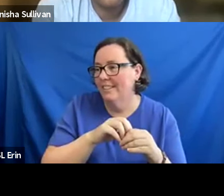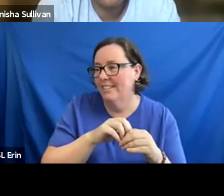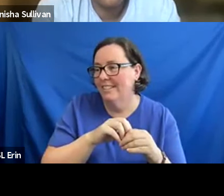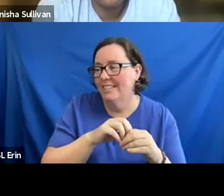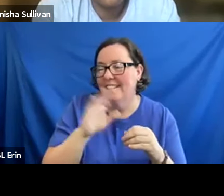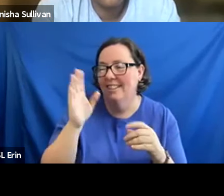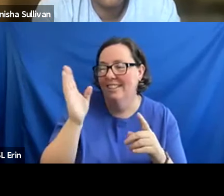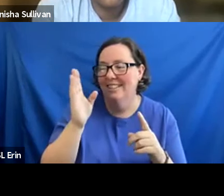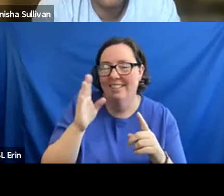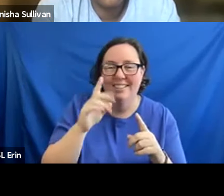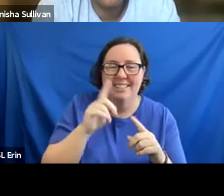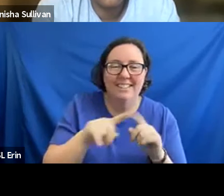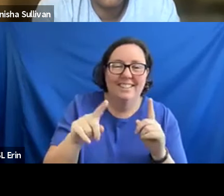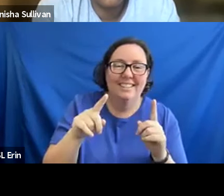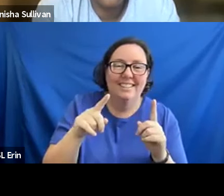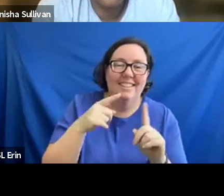presentation.